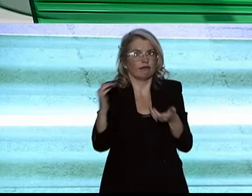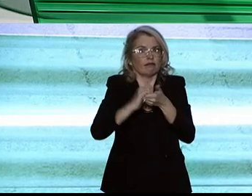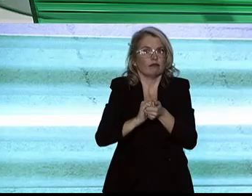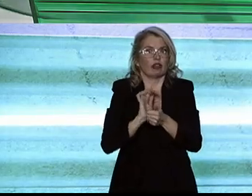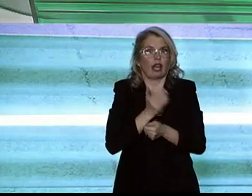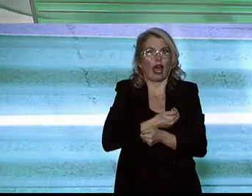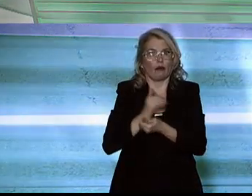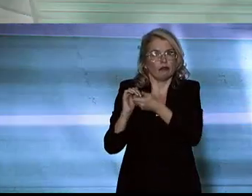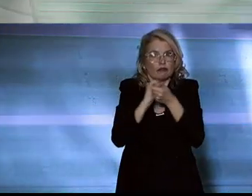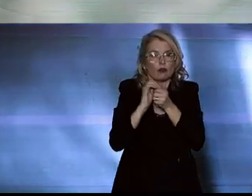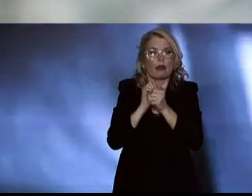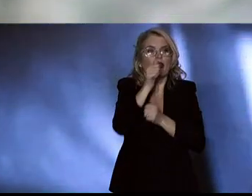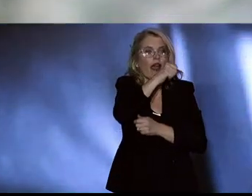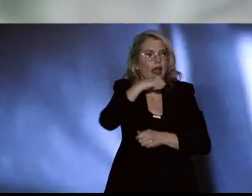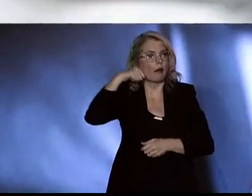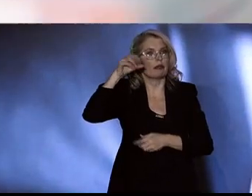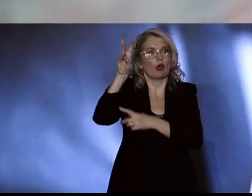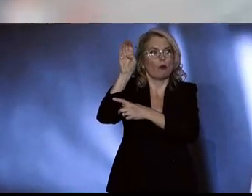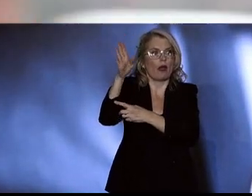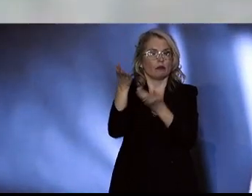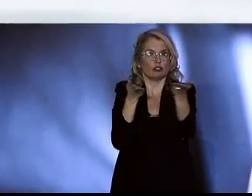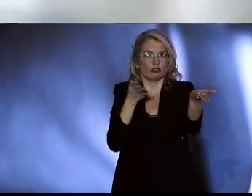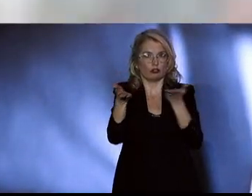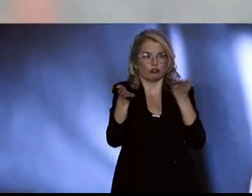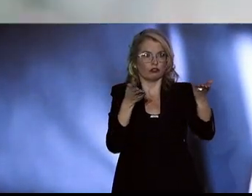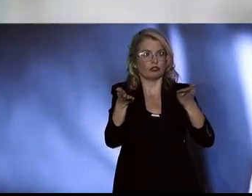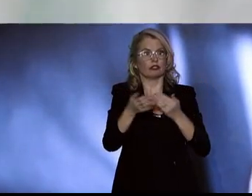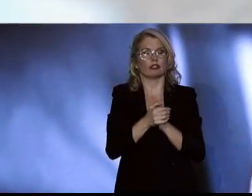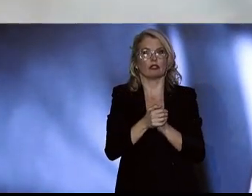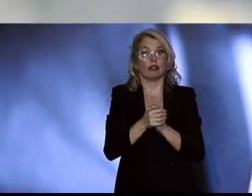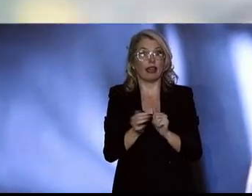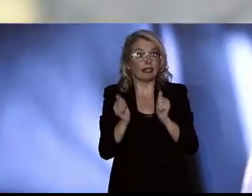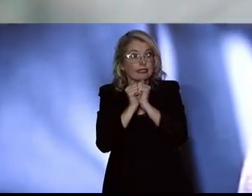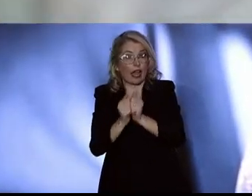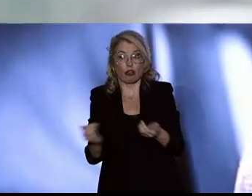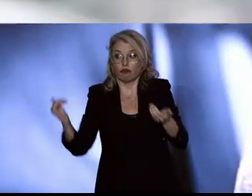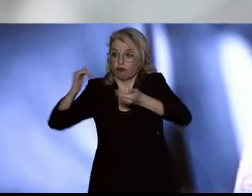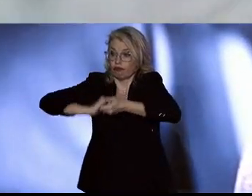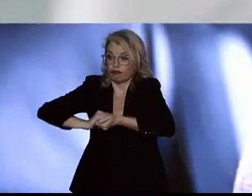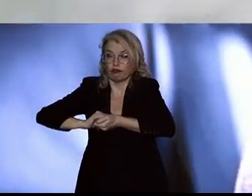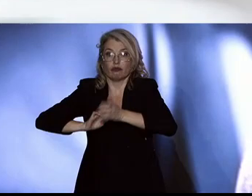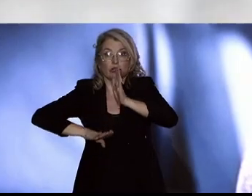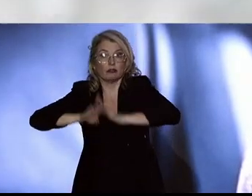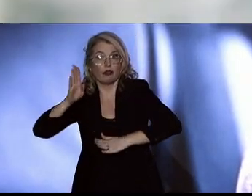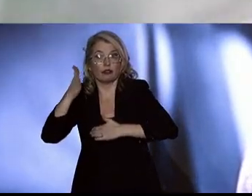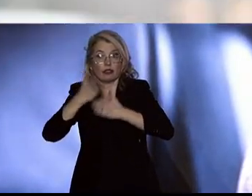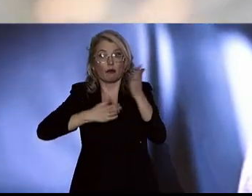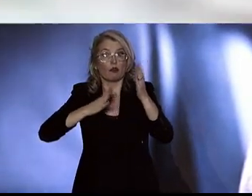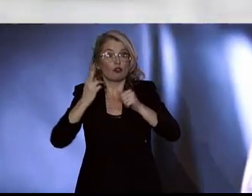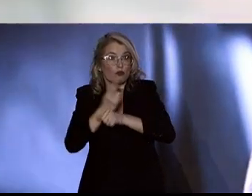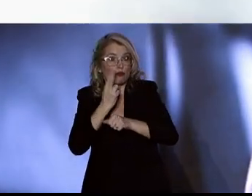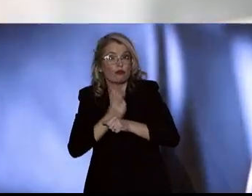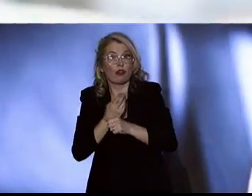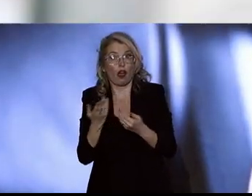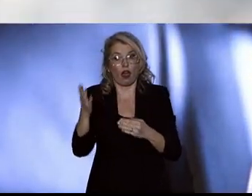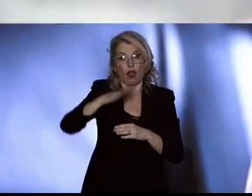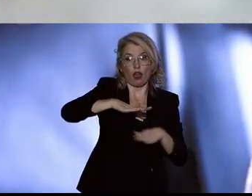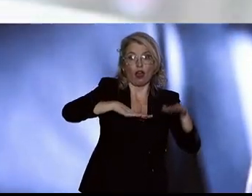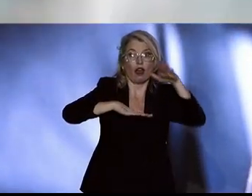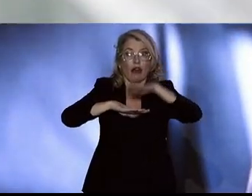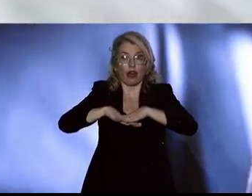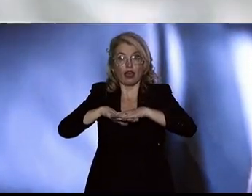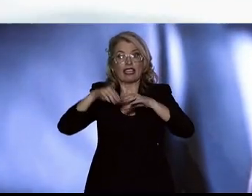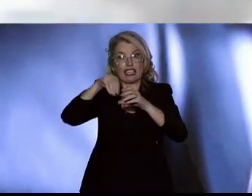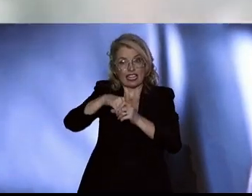our collaboration with Amazon Web Services. Together, we are developing some useful cross-domain